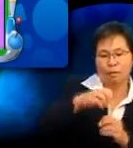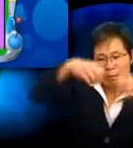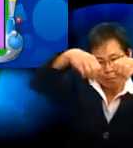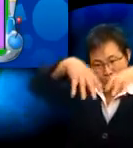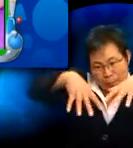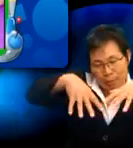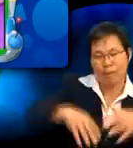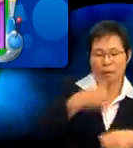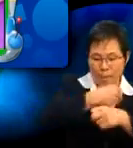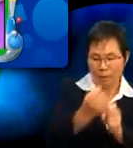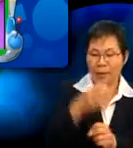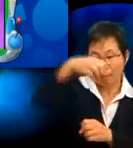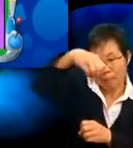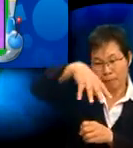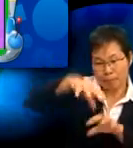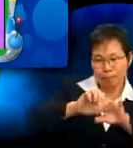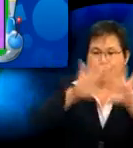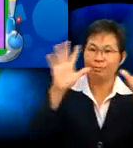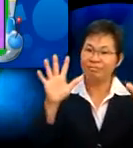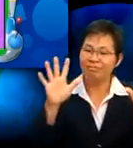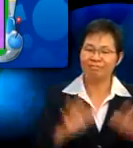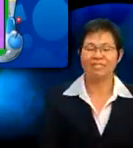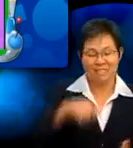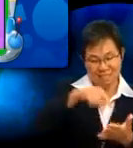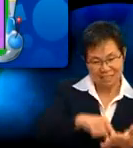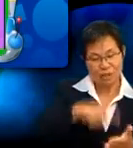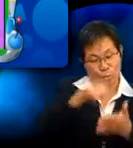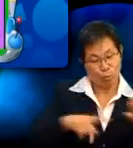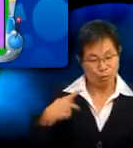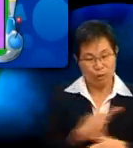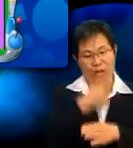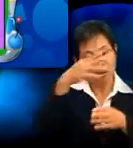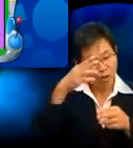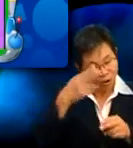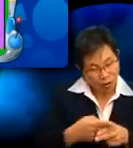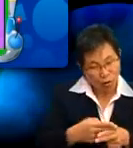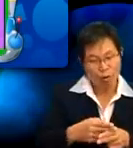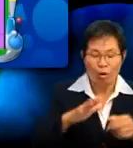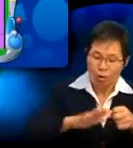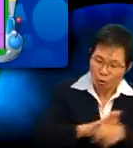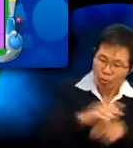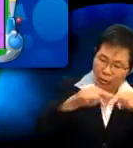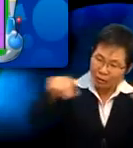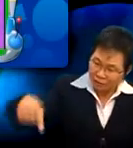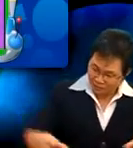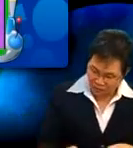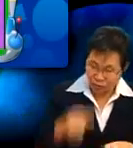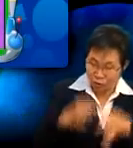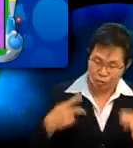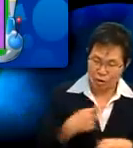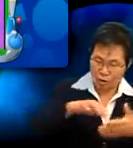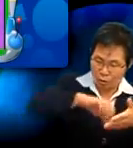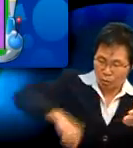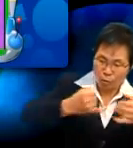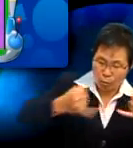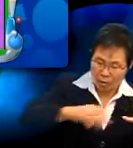bulb. This makes the bulb lights up. This is what we call complete circuit. If we